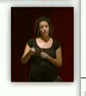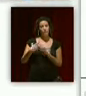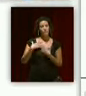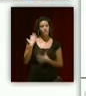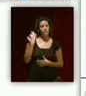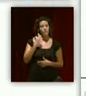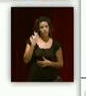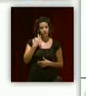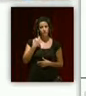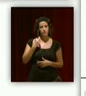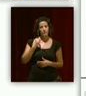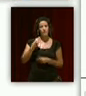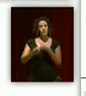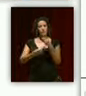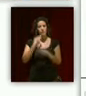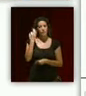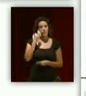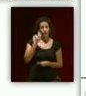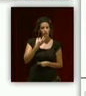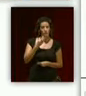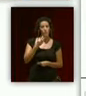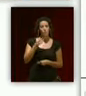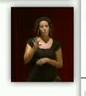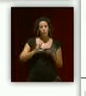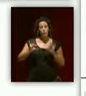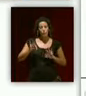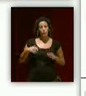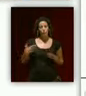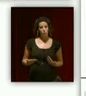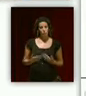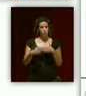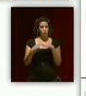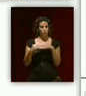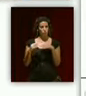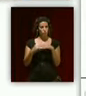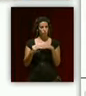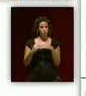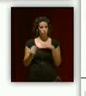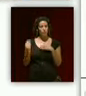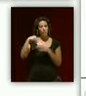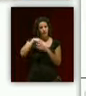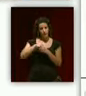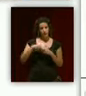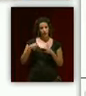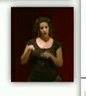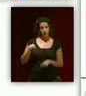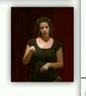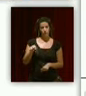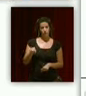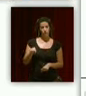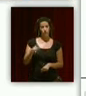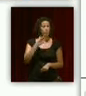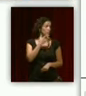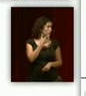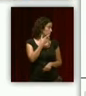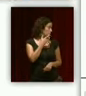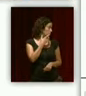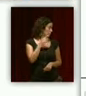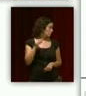at the bottom, clearly telling us what we can do, the different options facing the